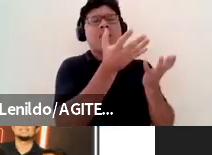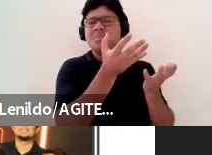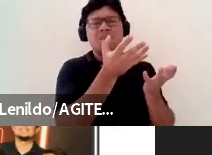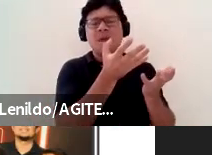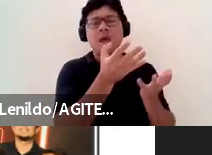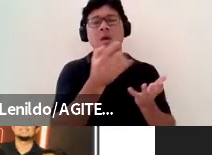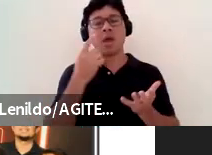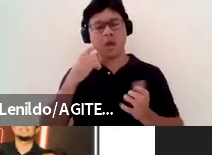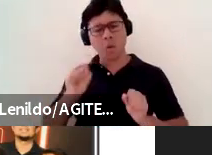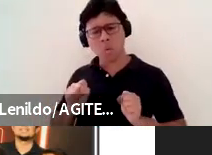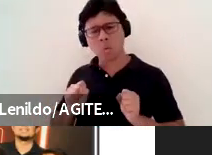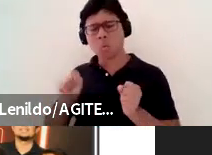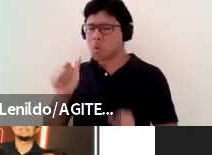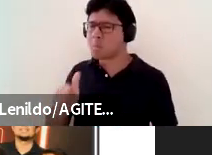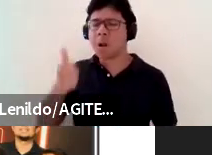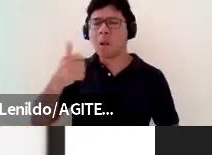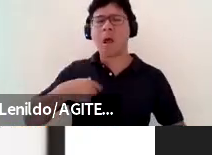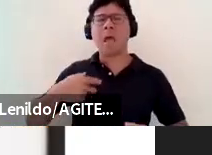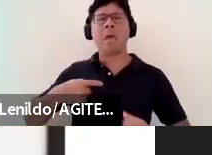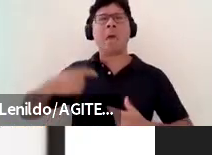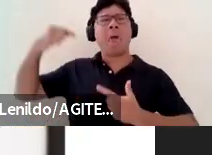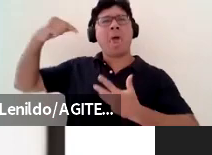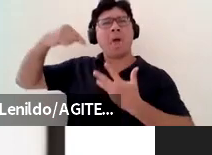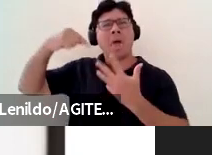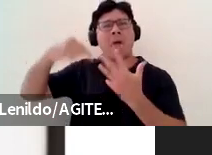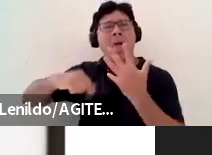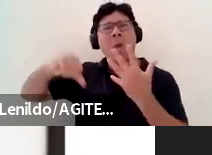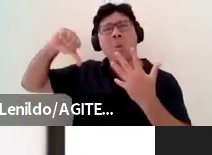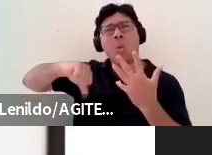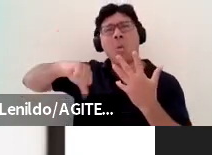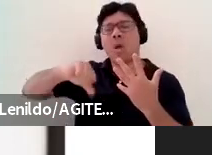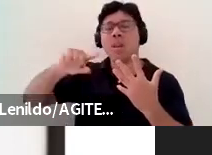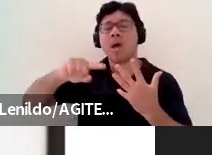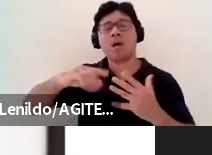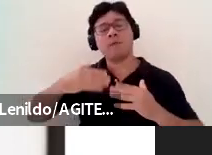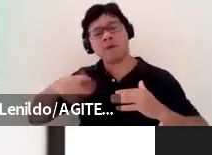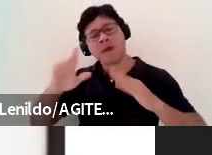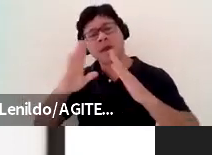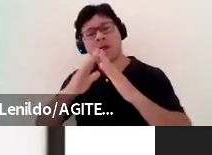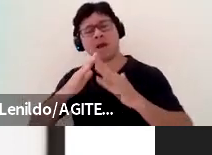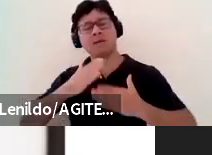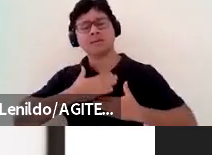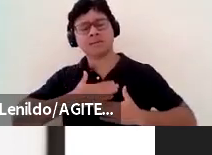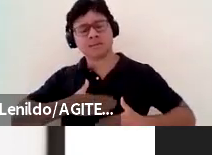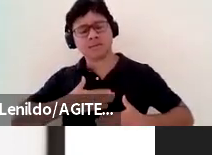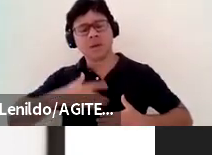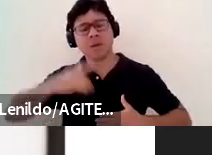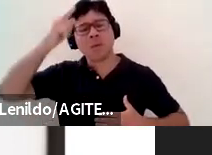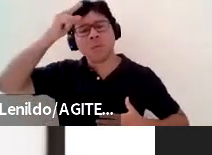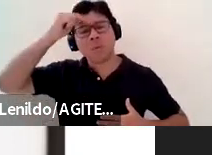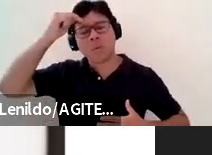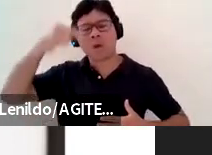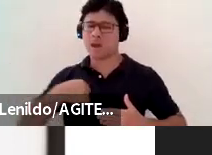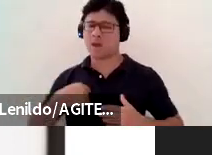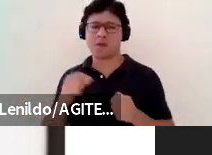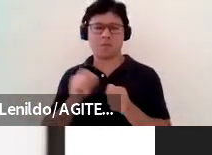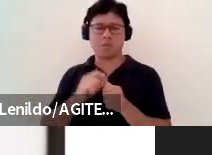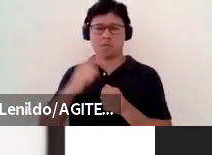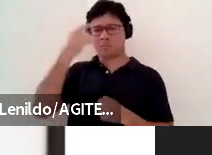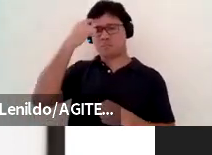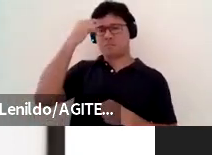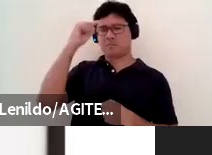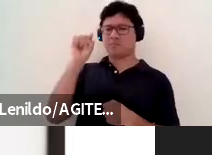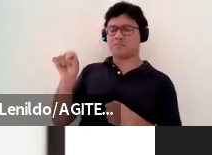know, go home, relax, and that is exactly what I do. I come home, you know, super excited